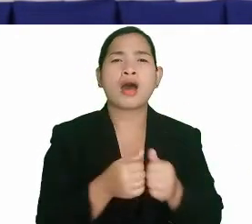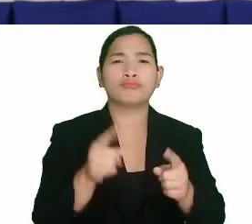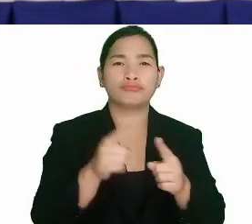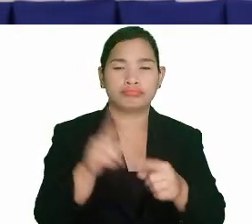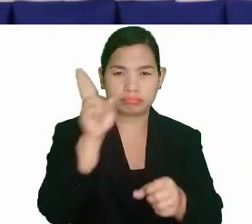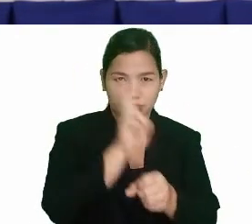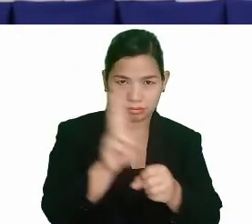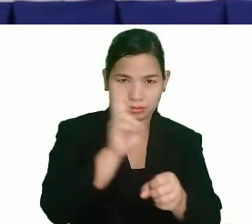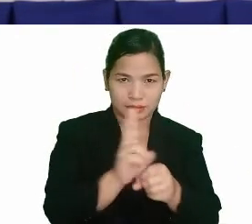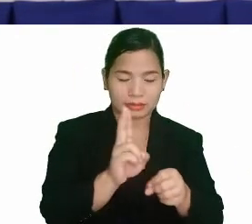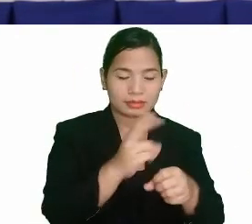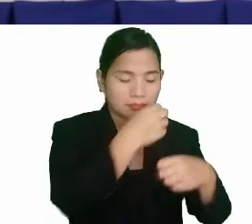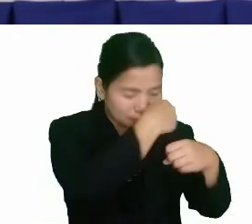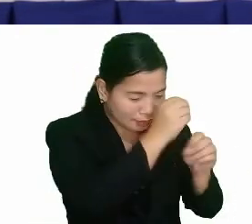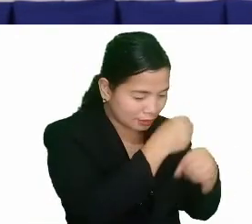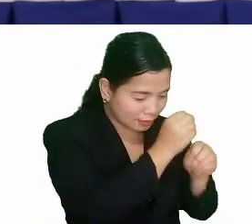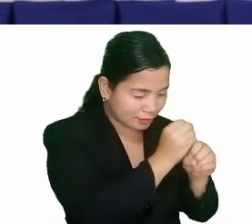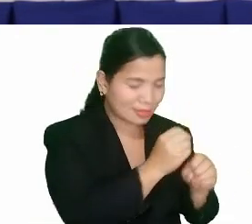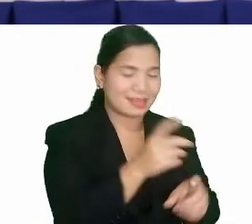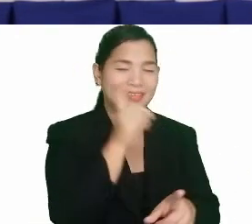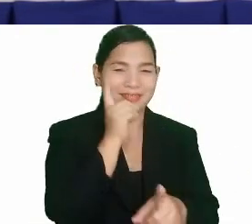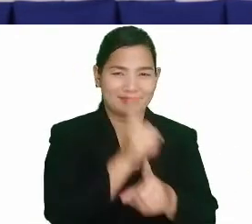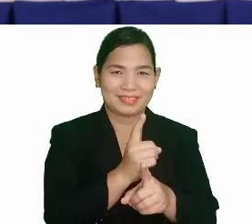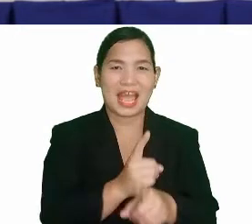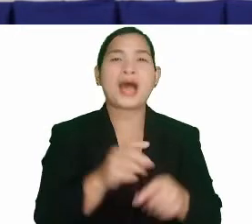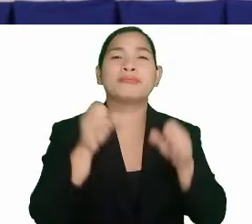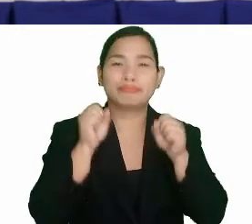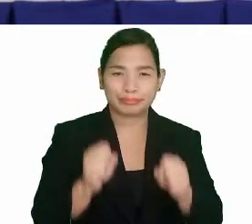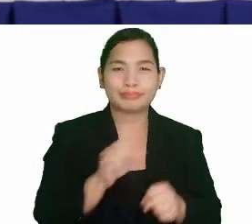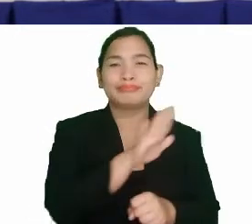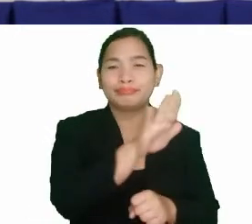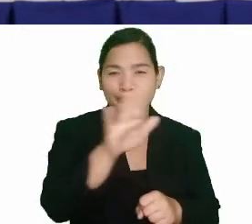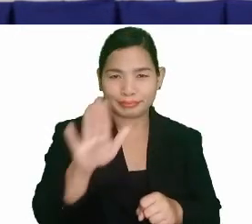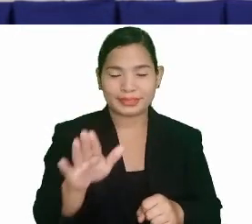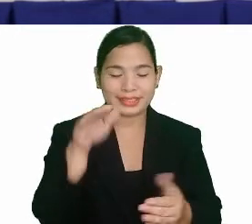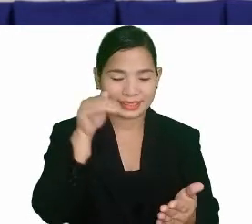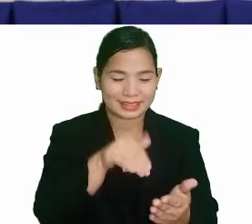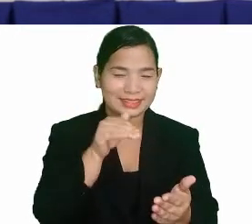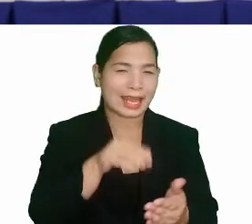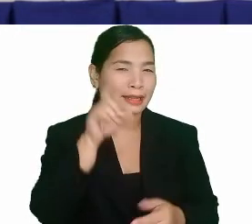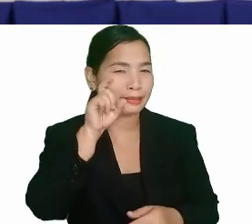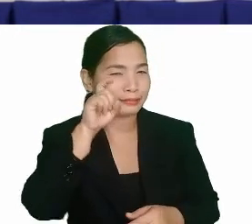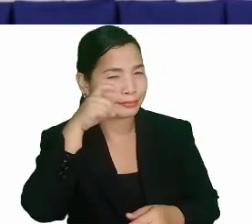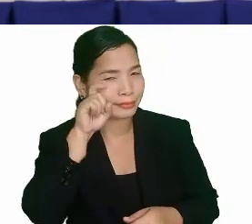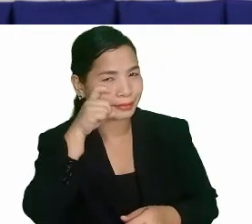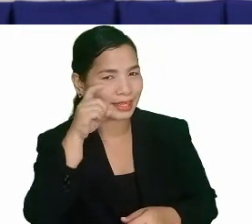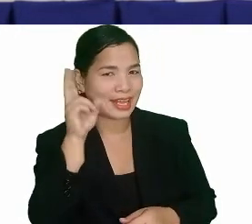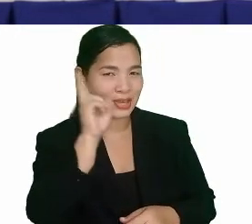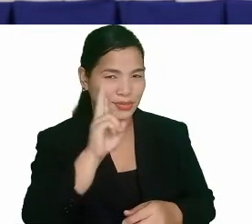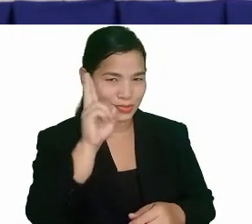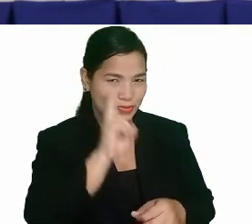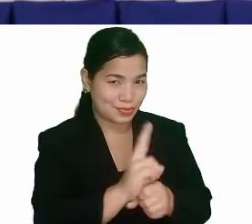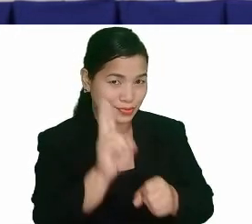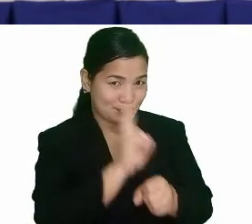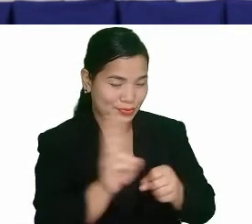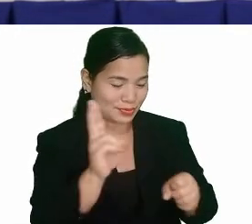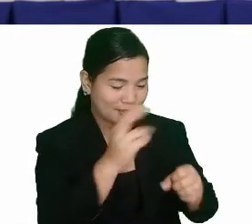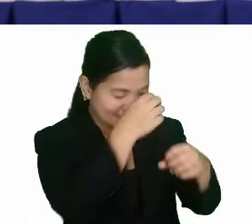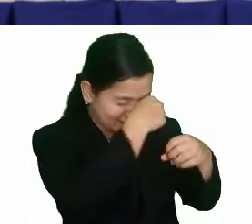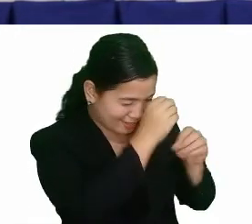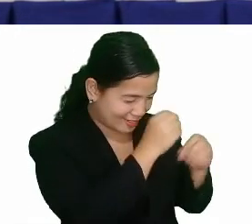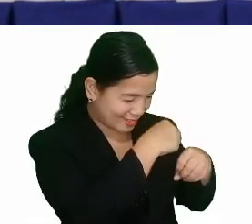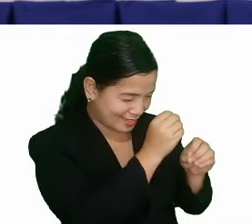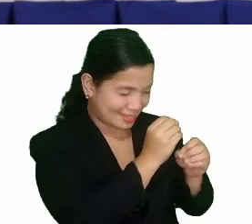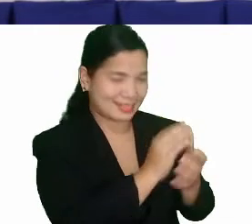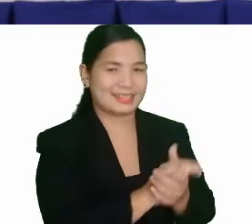microscope, you can now study the onion using a microscope. To view the specimen properly and